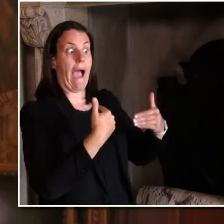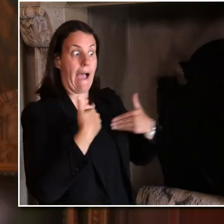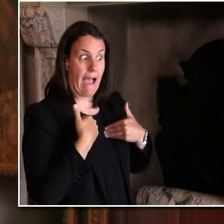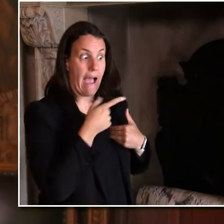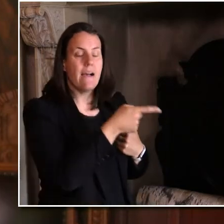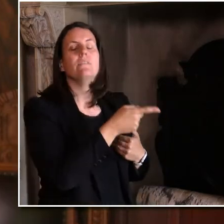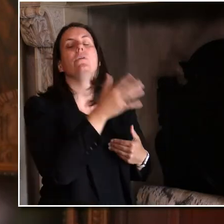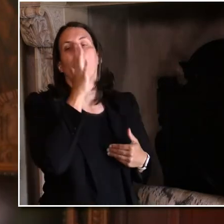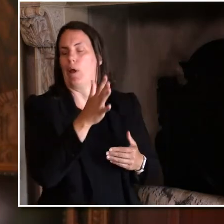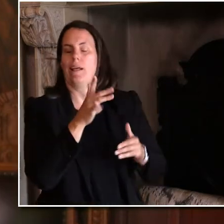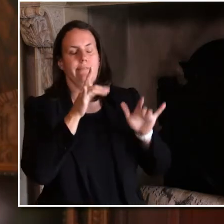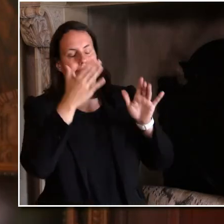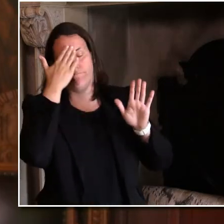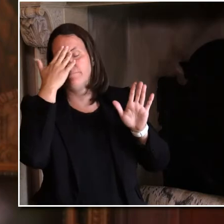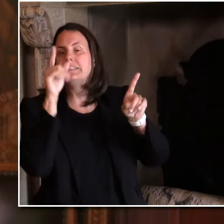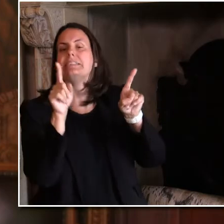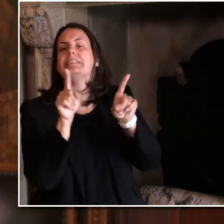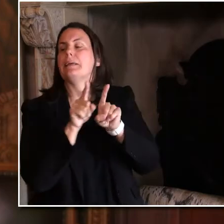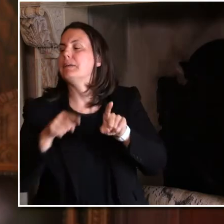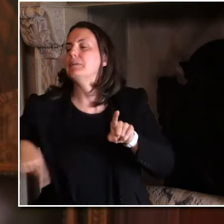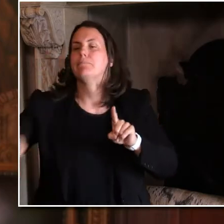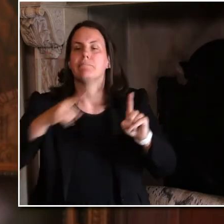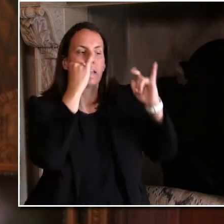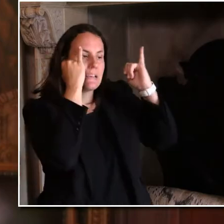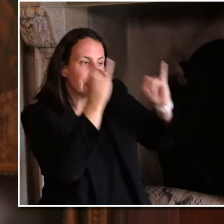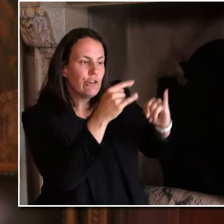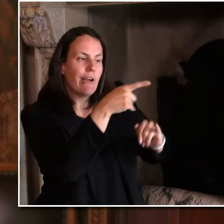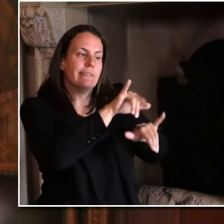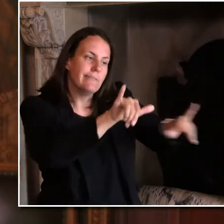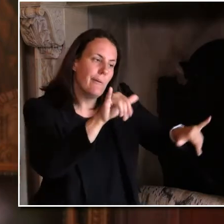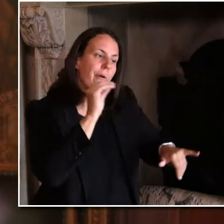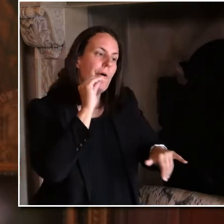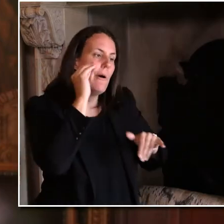want to not have the expectation that it's diagnosed illness that they have right now.